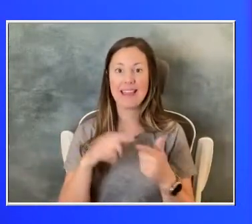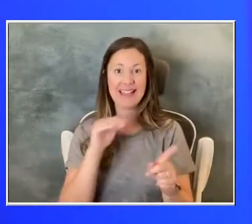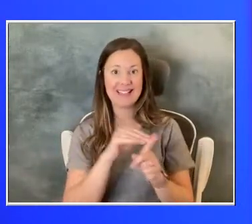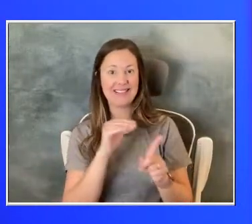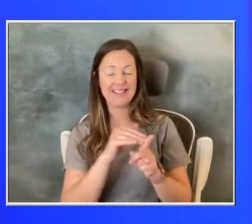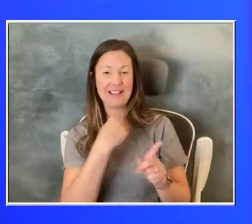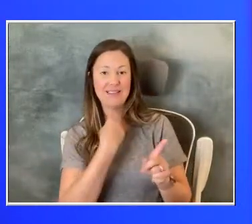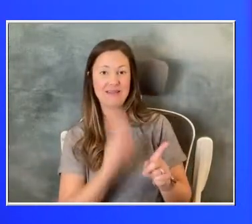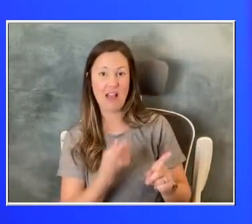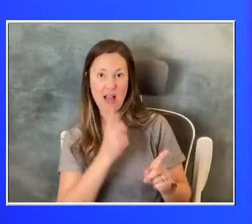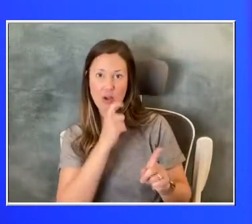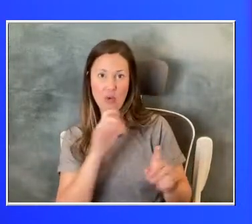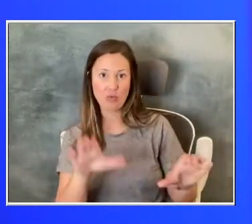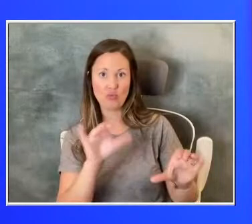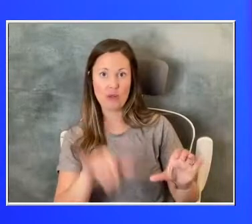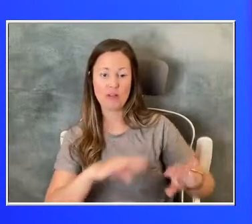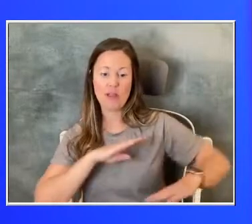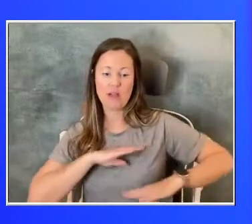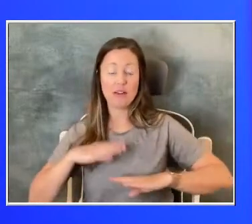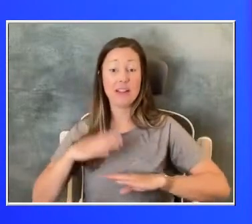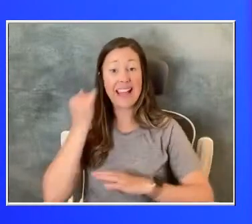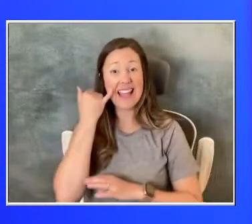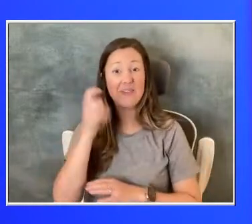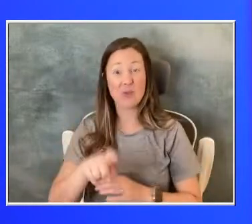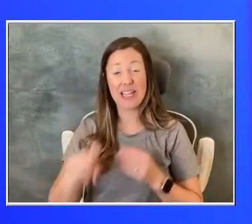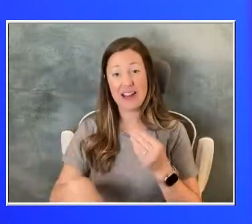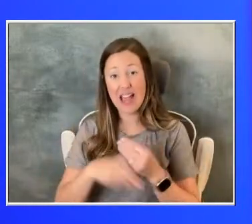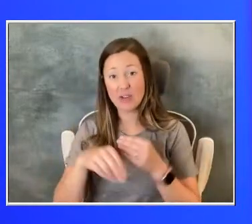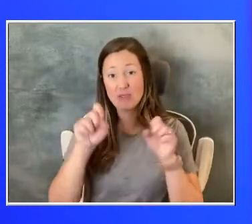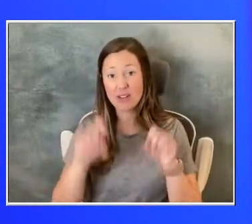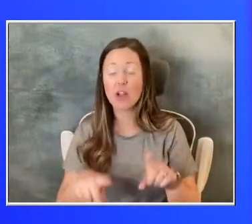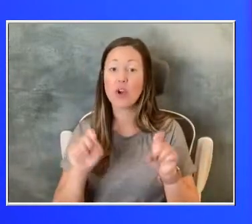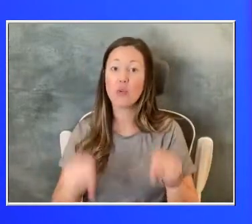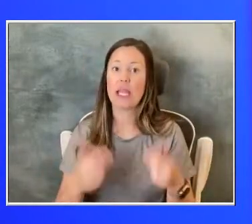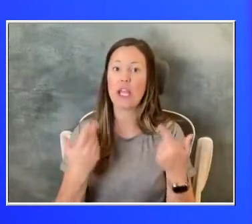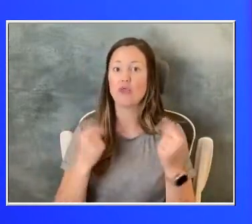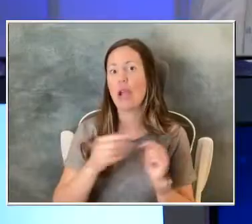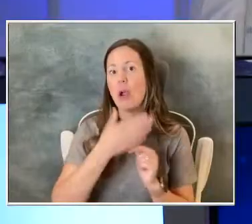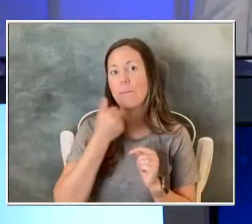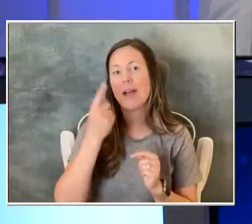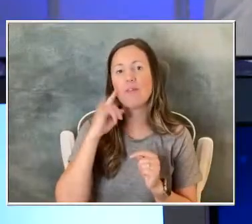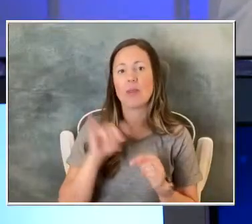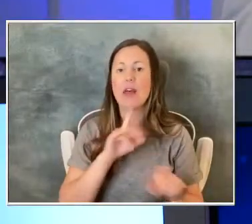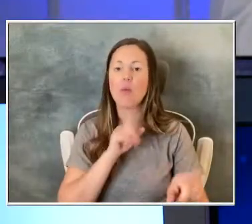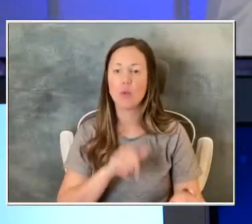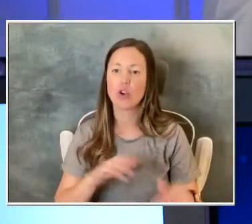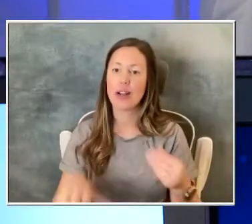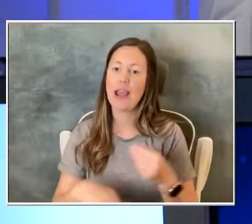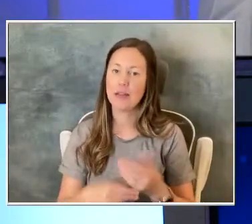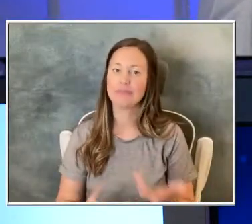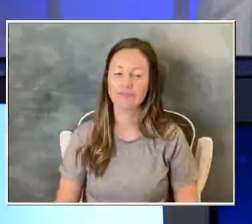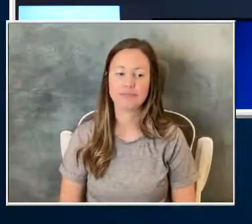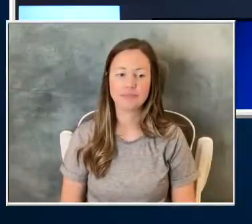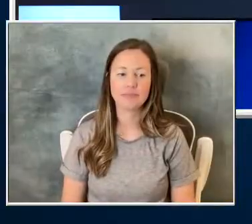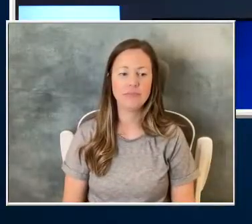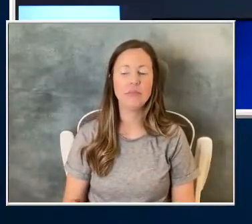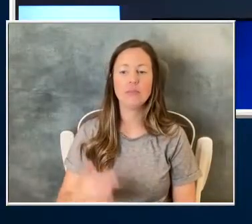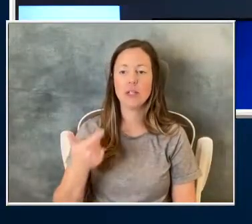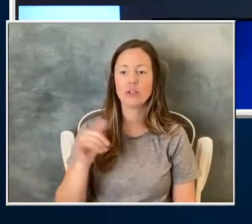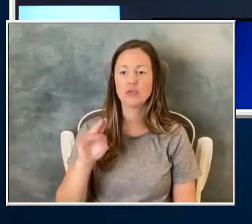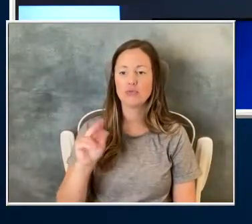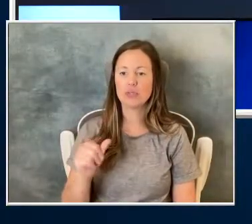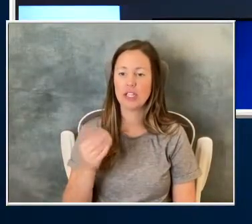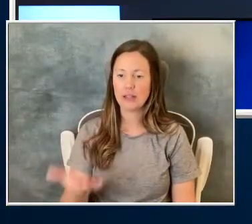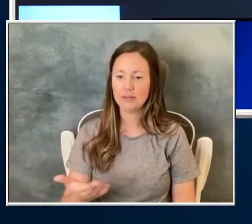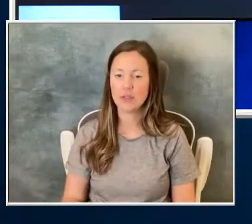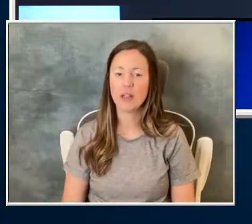need additional imaging, we can do our best to get that physician order and get that added on for you while you're here. Gina, a question for you. I'll let you answer for everyone, but about